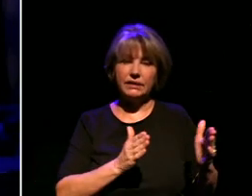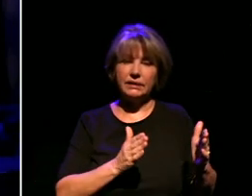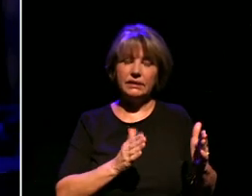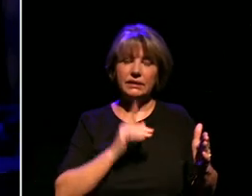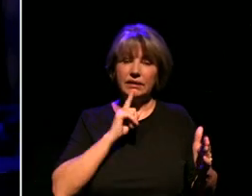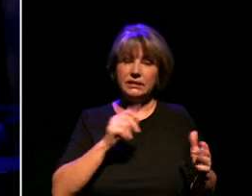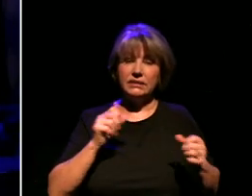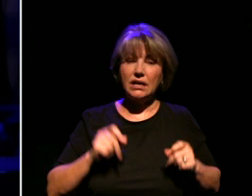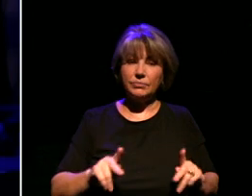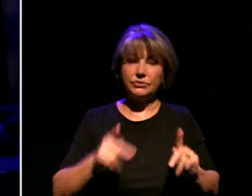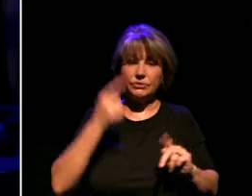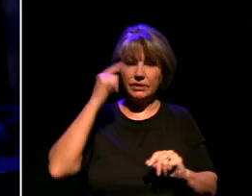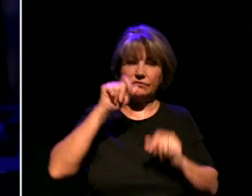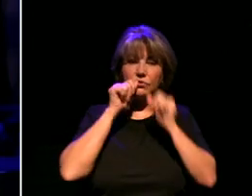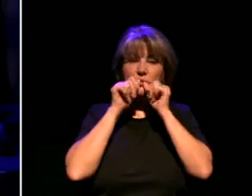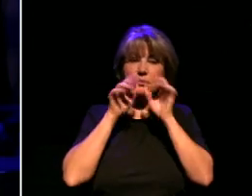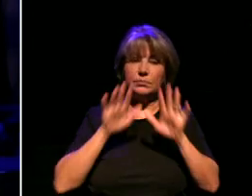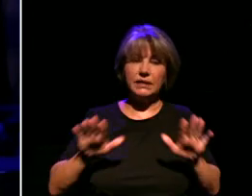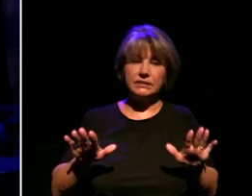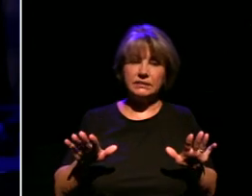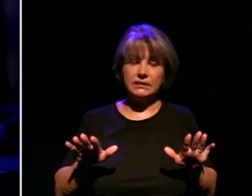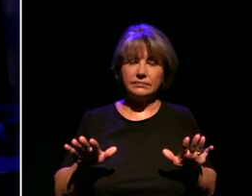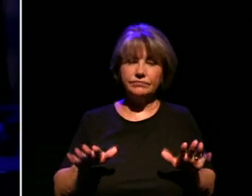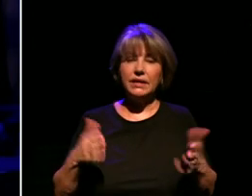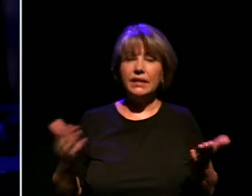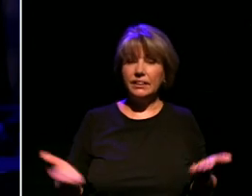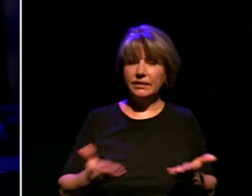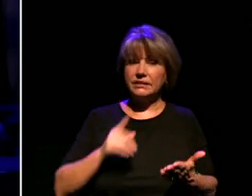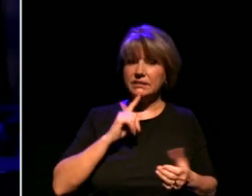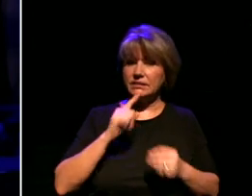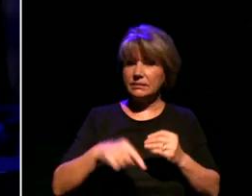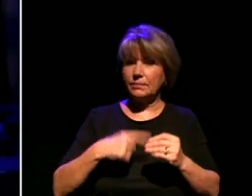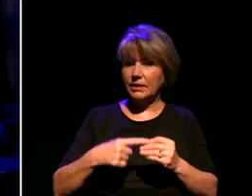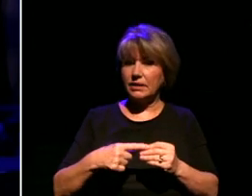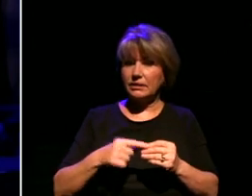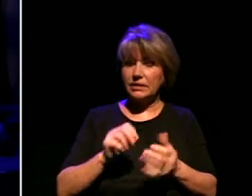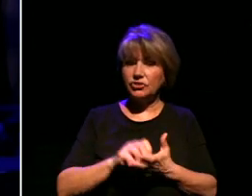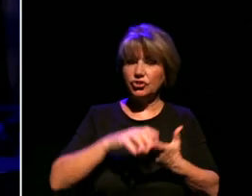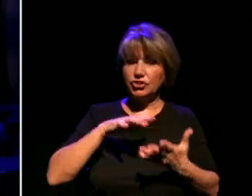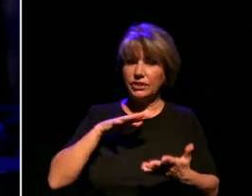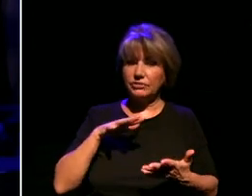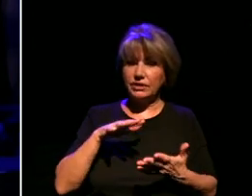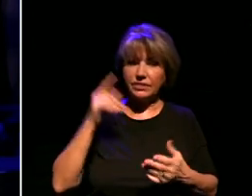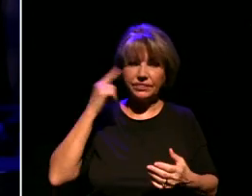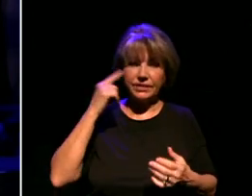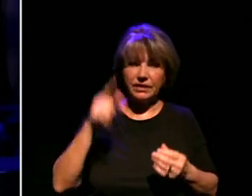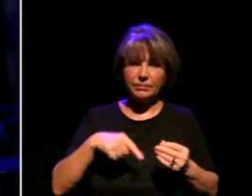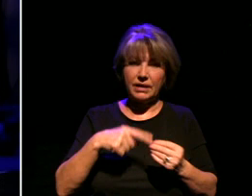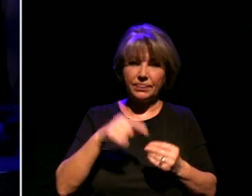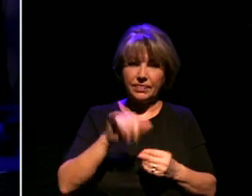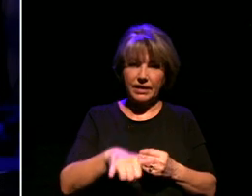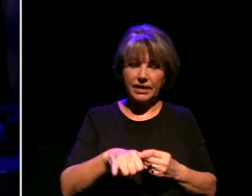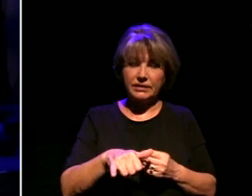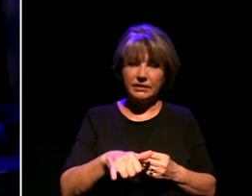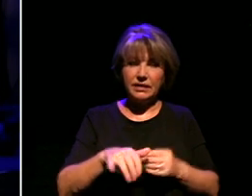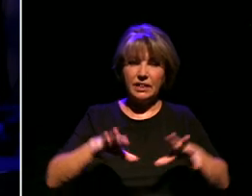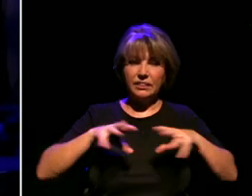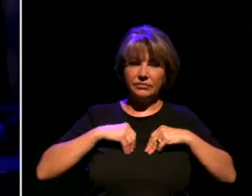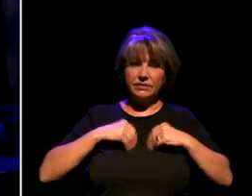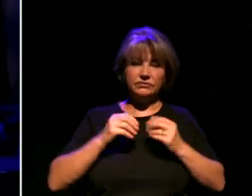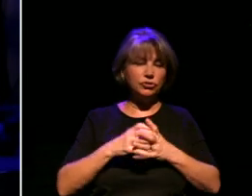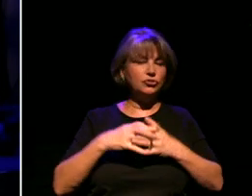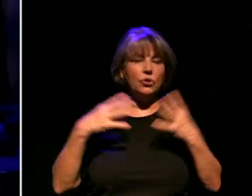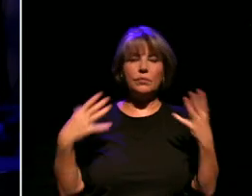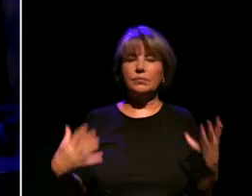opportunity for blessing. This has to do with generosity. And if you think about this, they received so